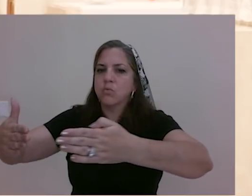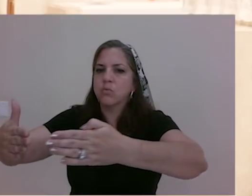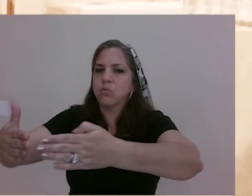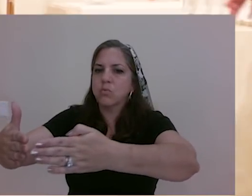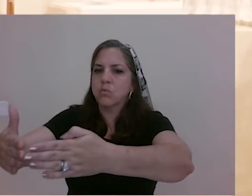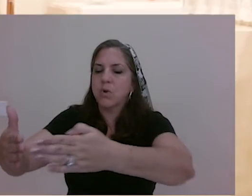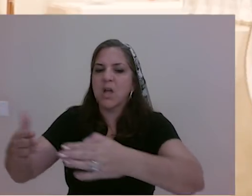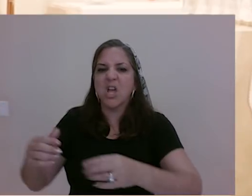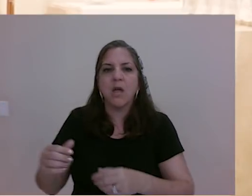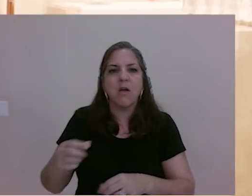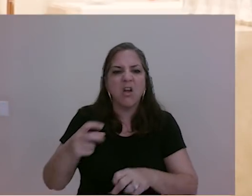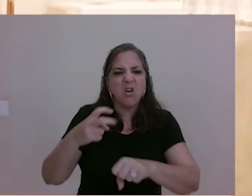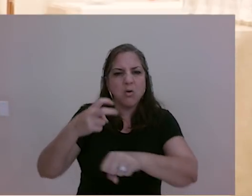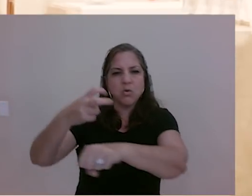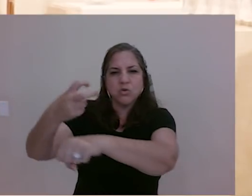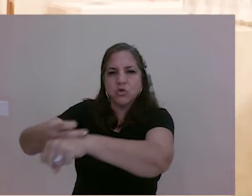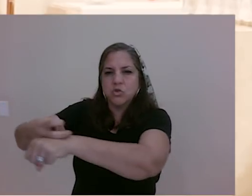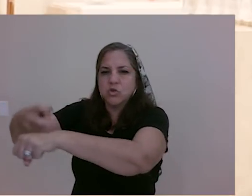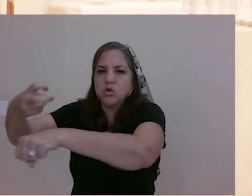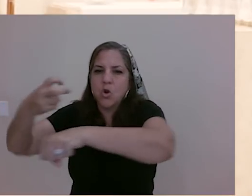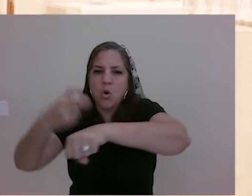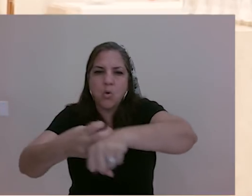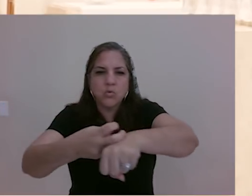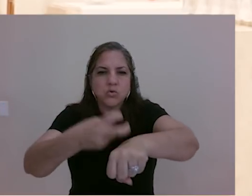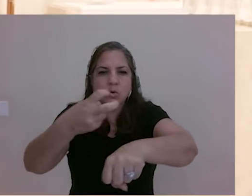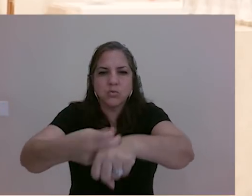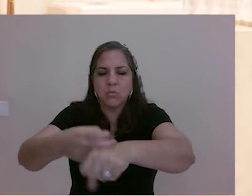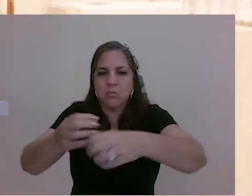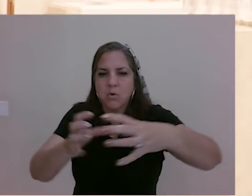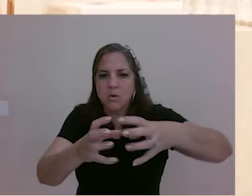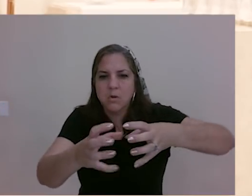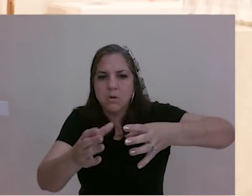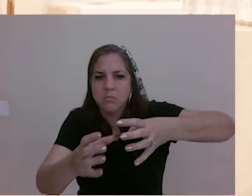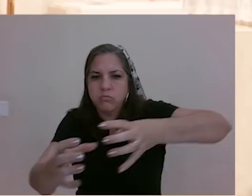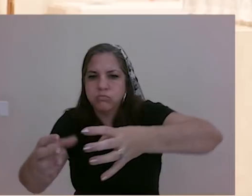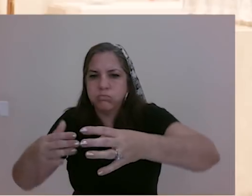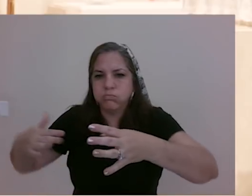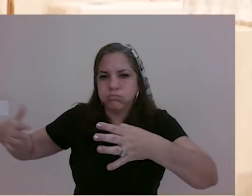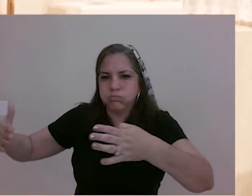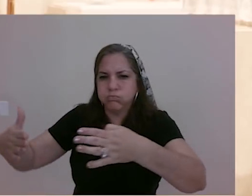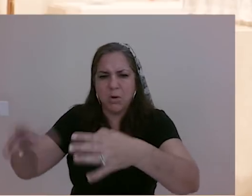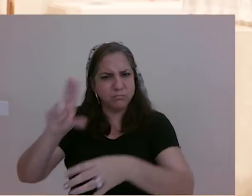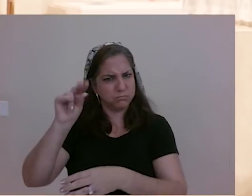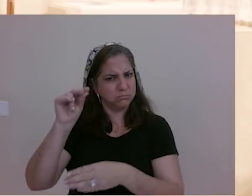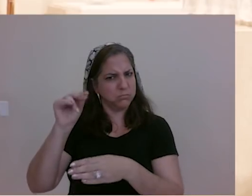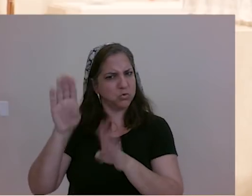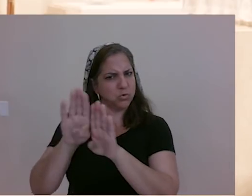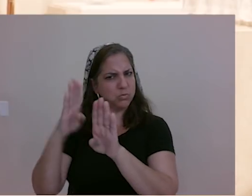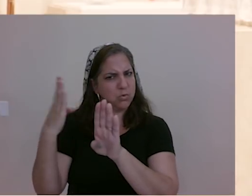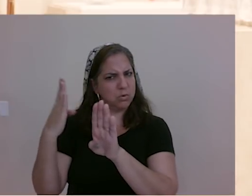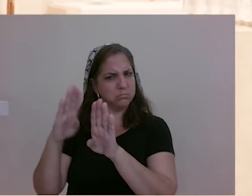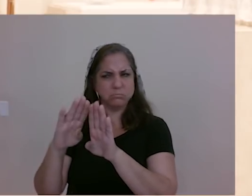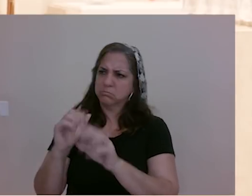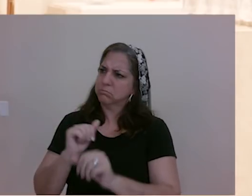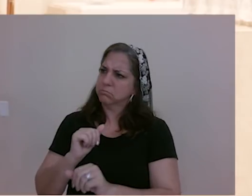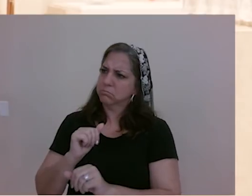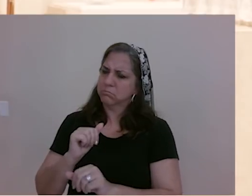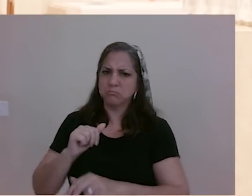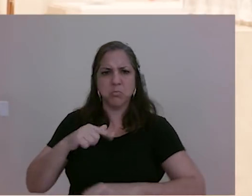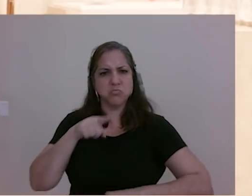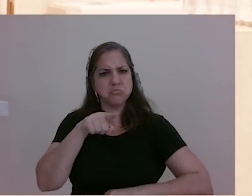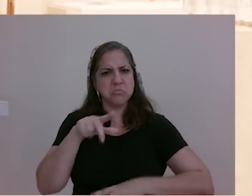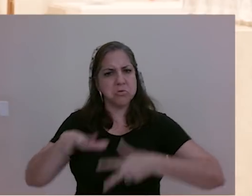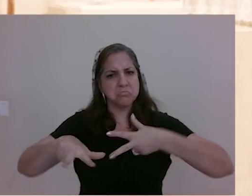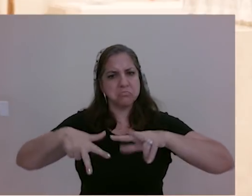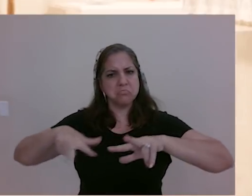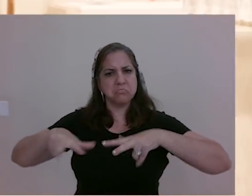of stones this stone corral. And there's no door anywhere. And as you're hiking along, you're